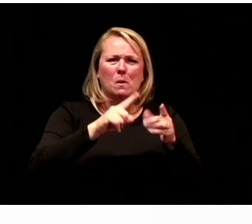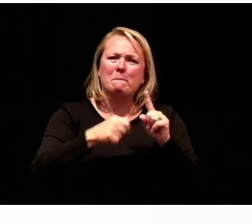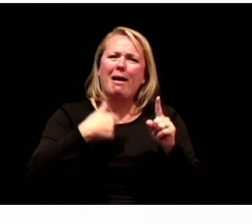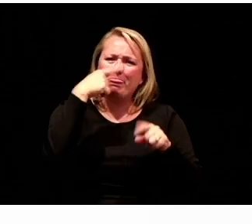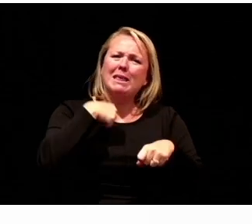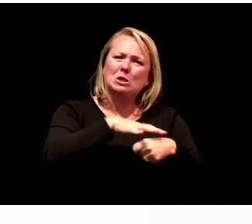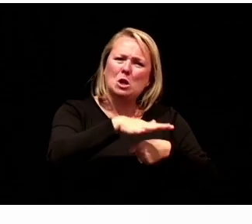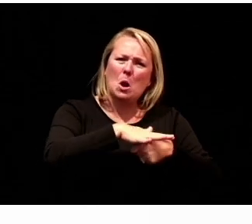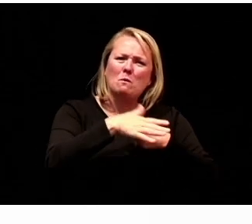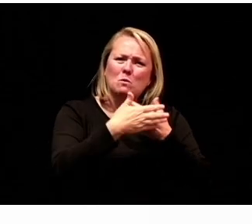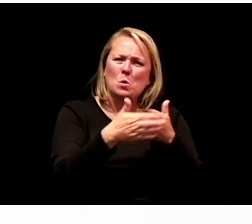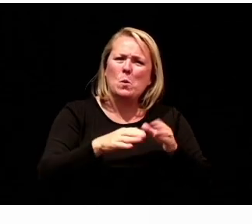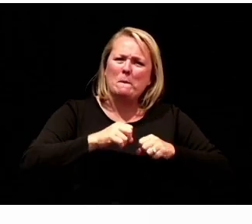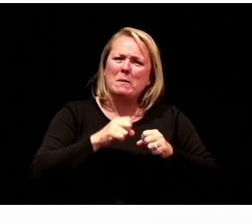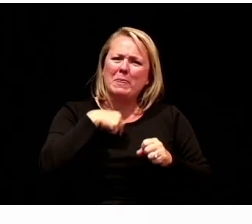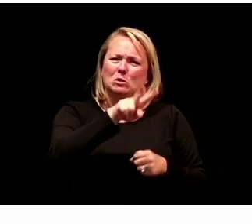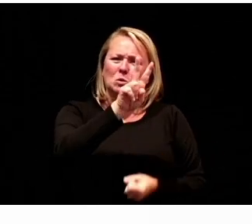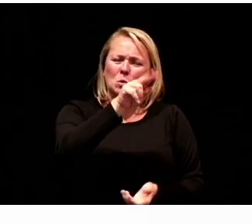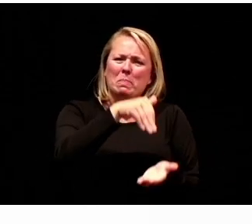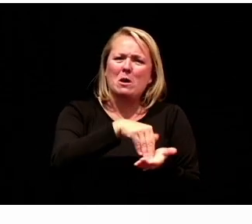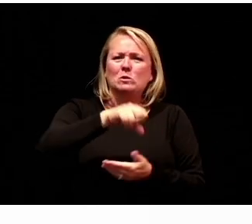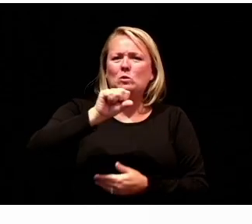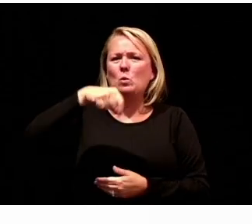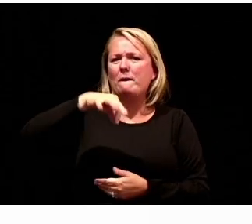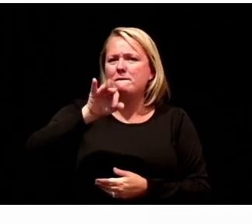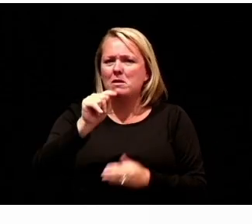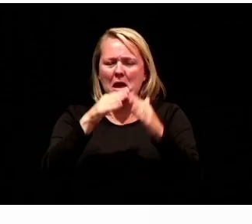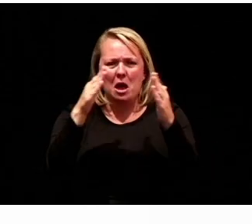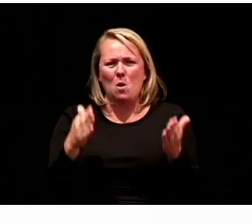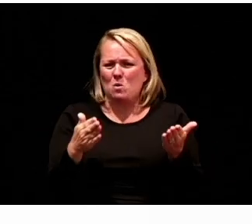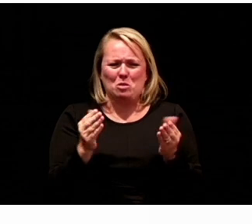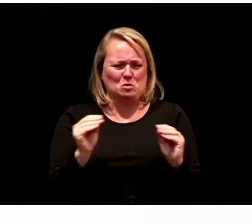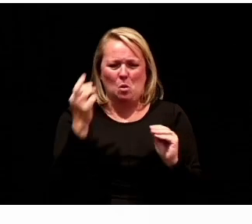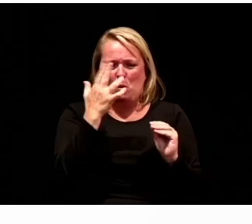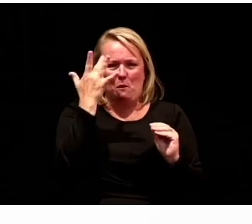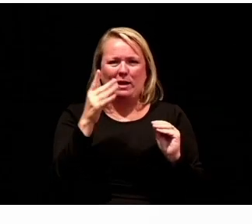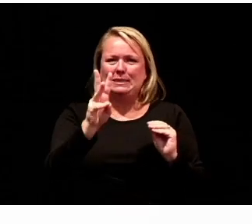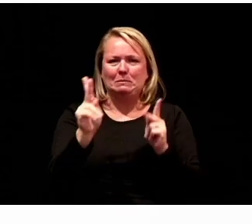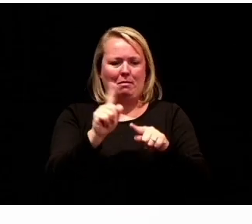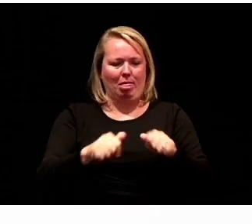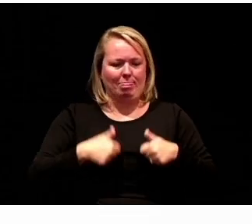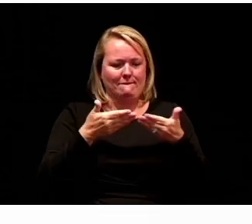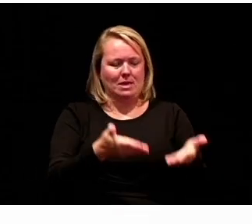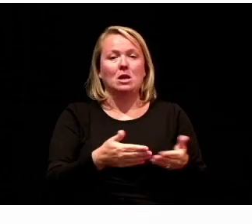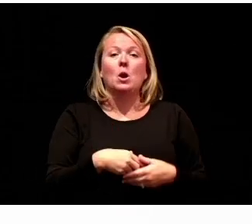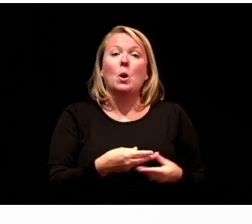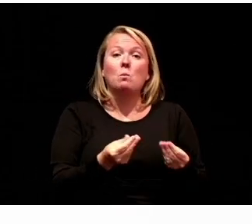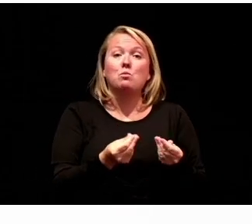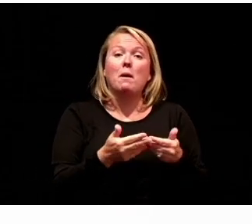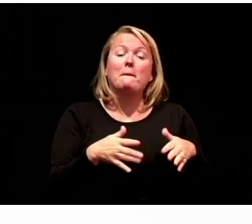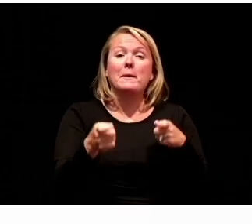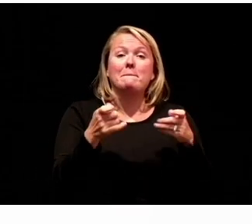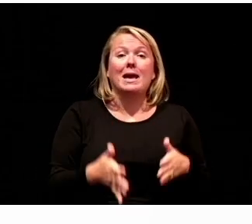to get a copy of the bylaws and the community rules, which specifically said that the occupancy limit for the condo is